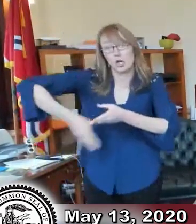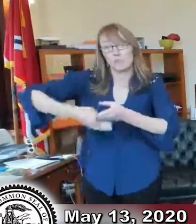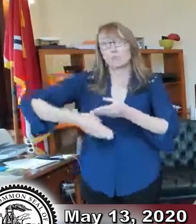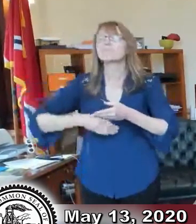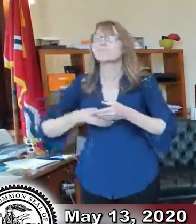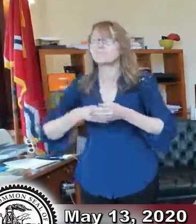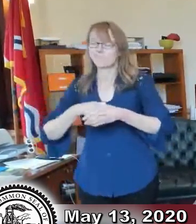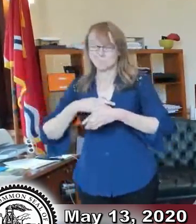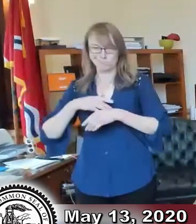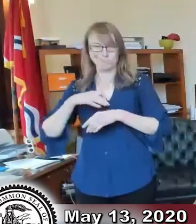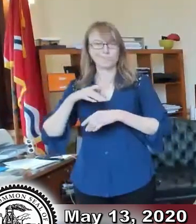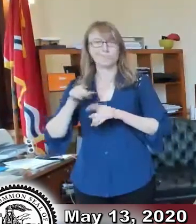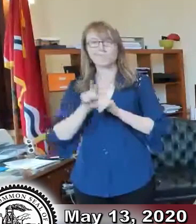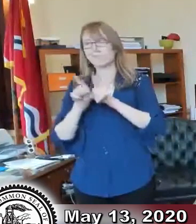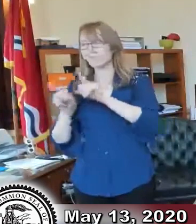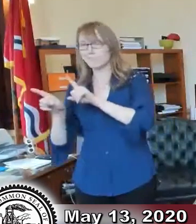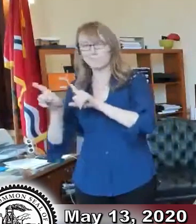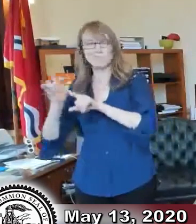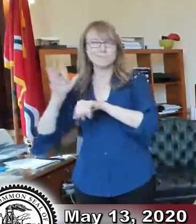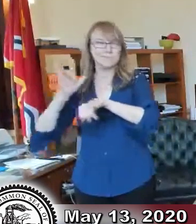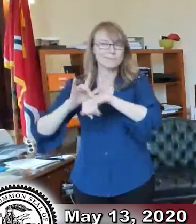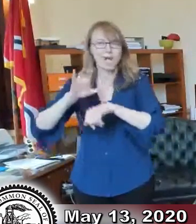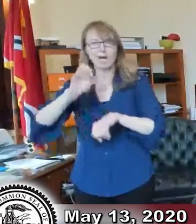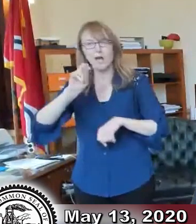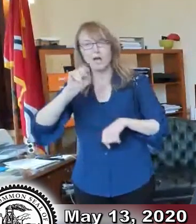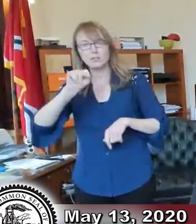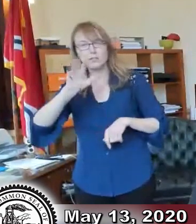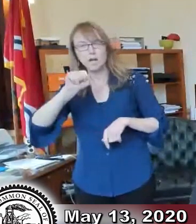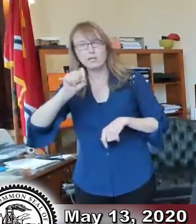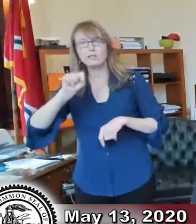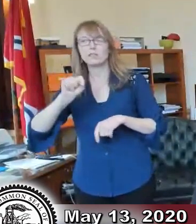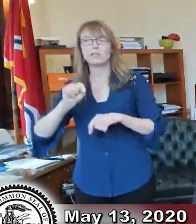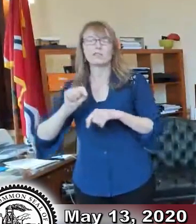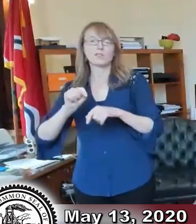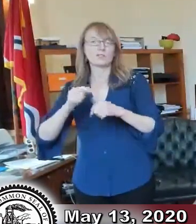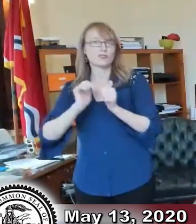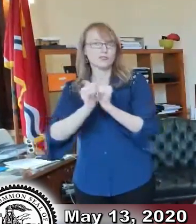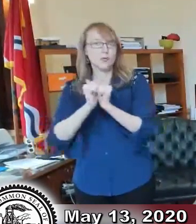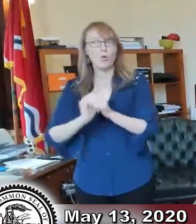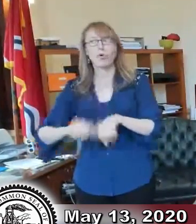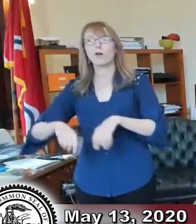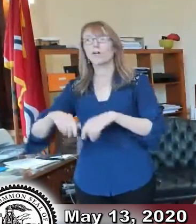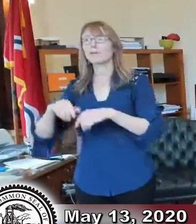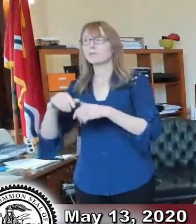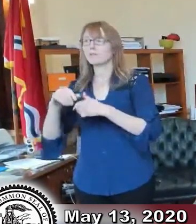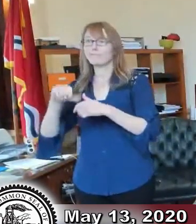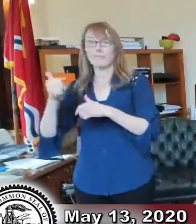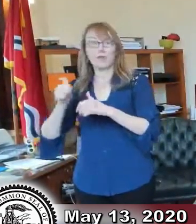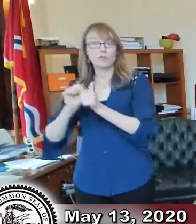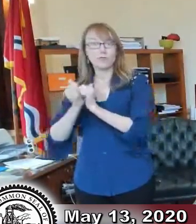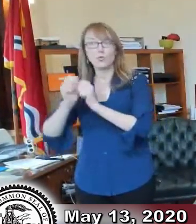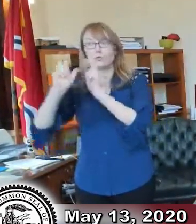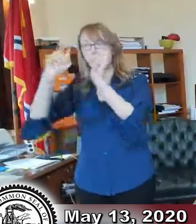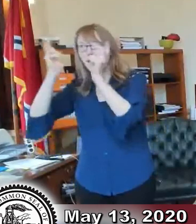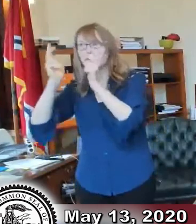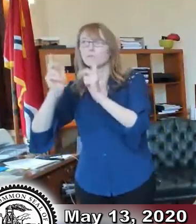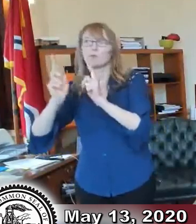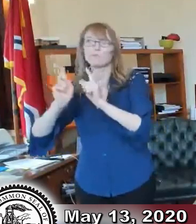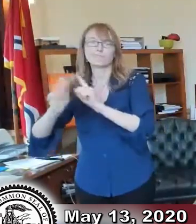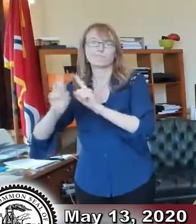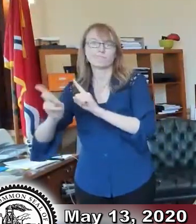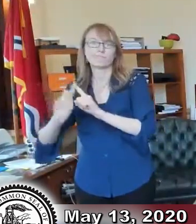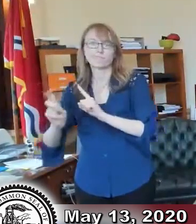Handball is a contact sport. Basketball is a contact sport. And those courts will remain closed in the